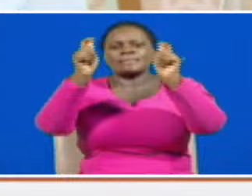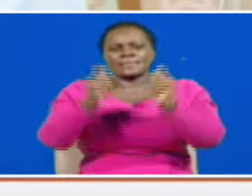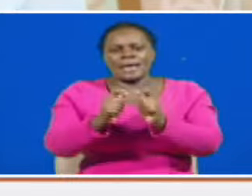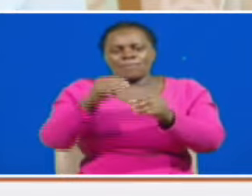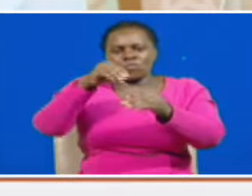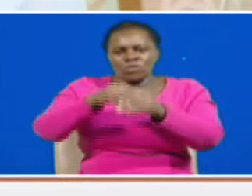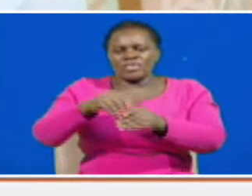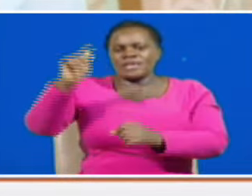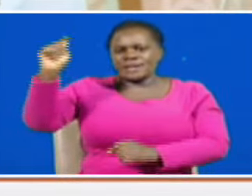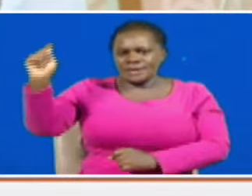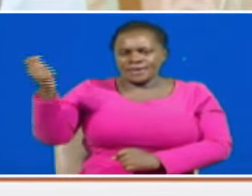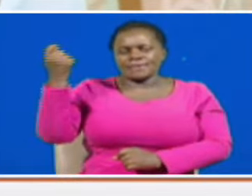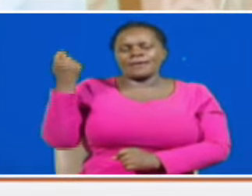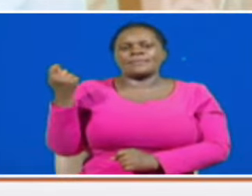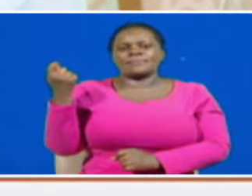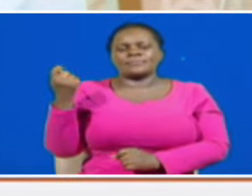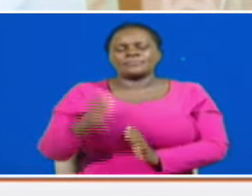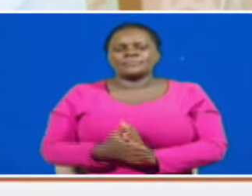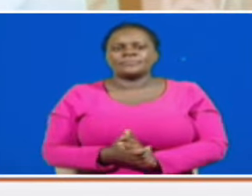Kenya.